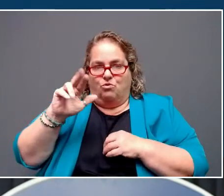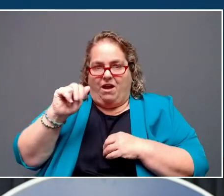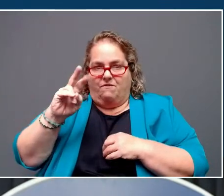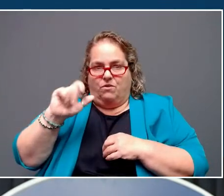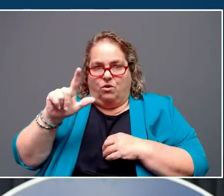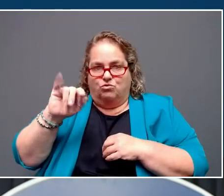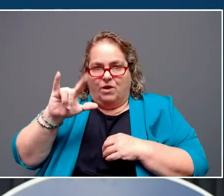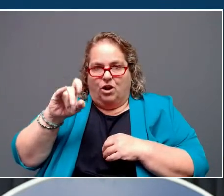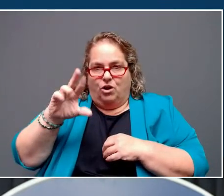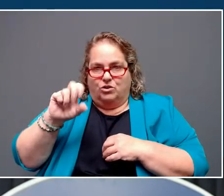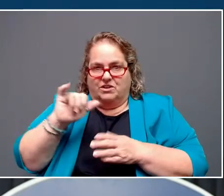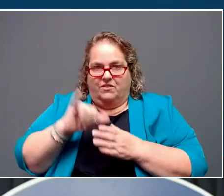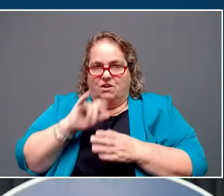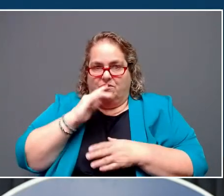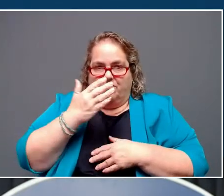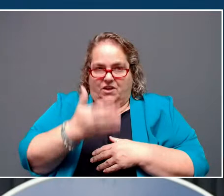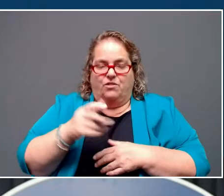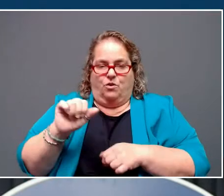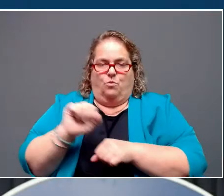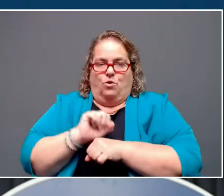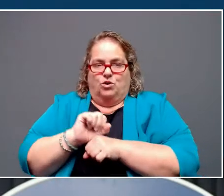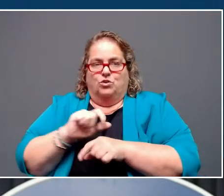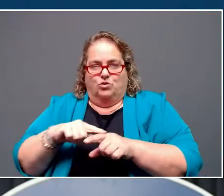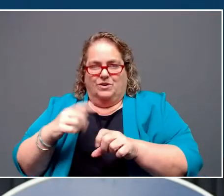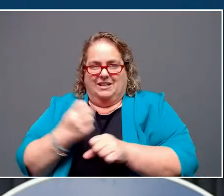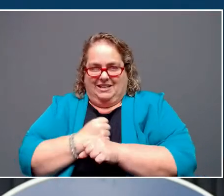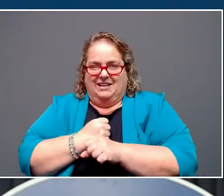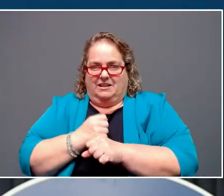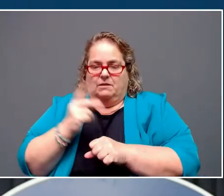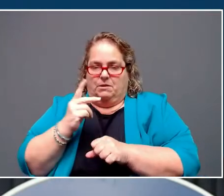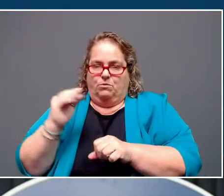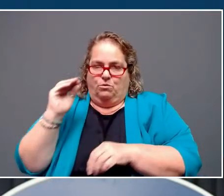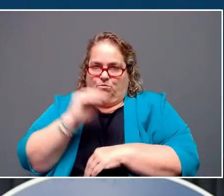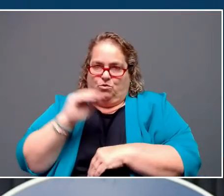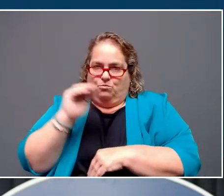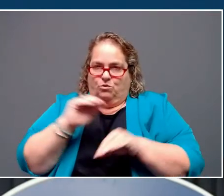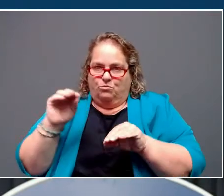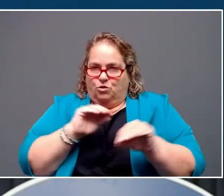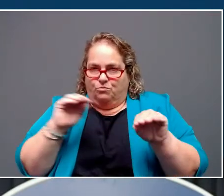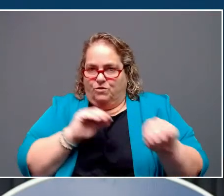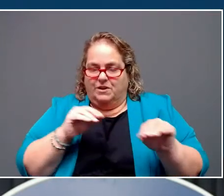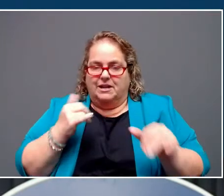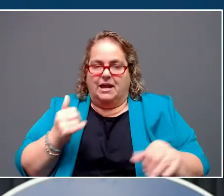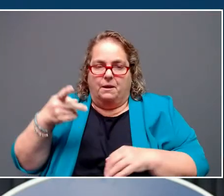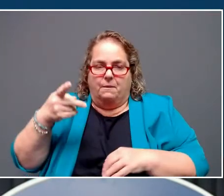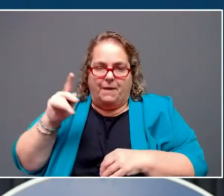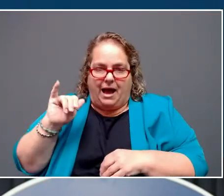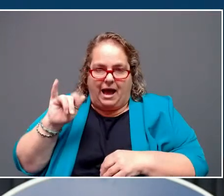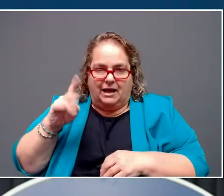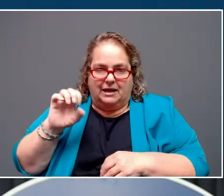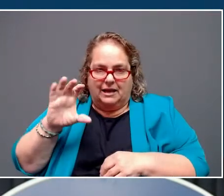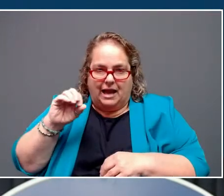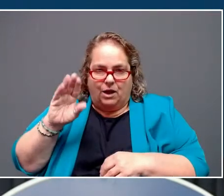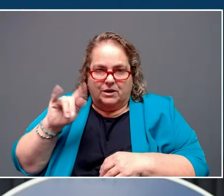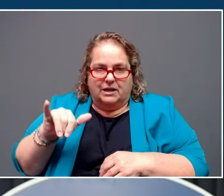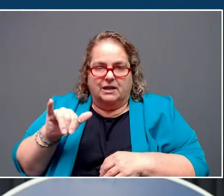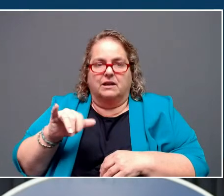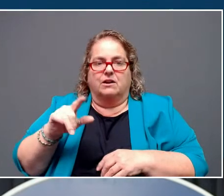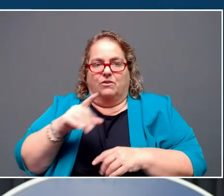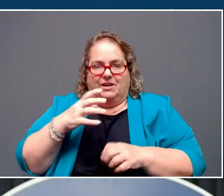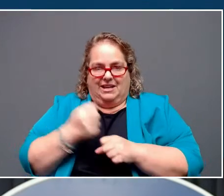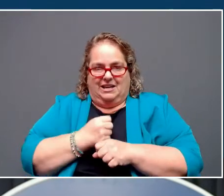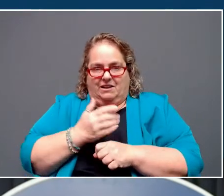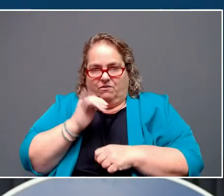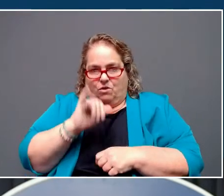that they are working to get occupied. We've now got them down in Pike County, Shelby Valley. They're working on getting those hooked up so that